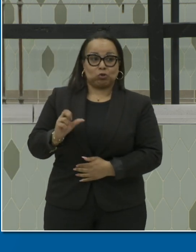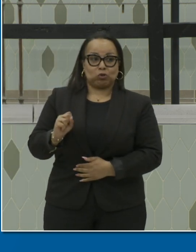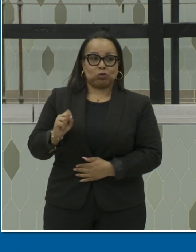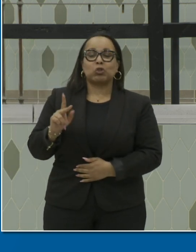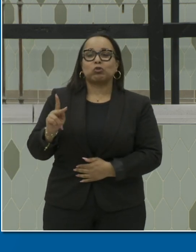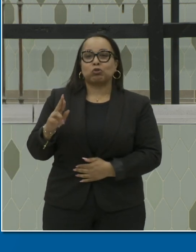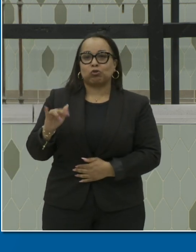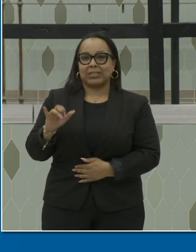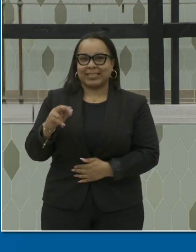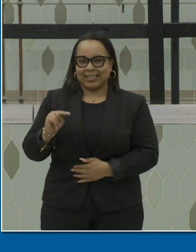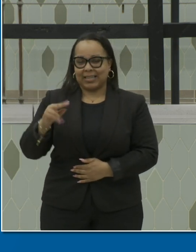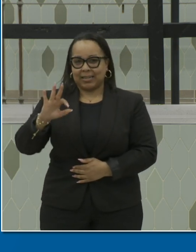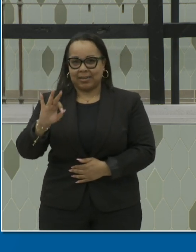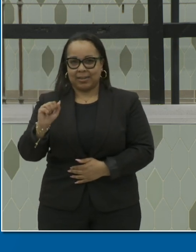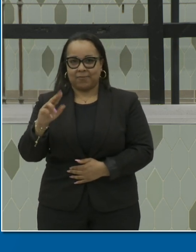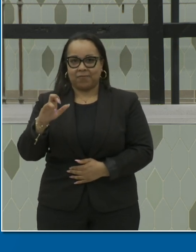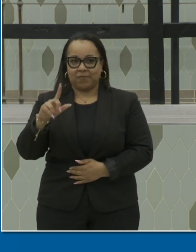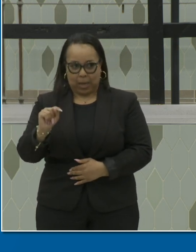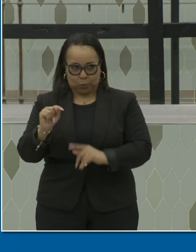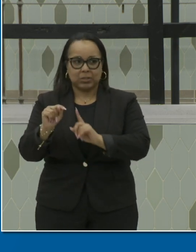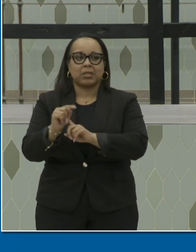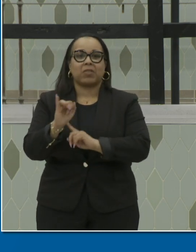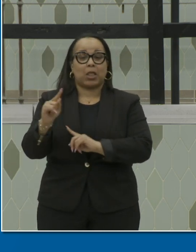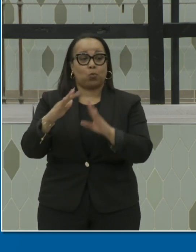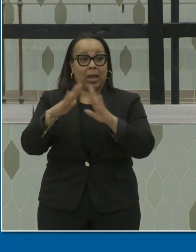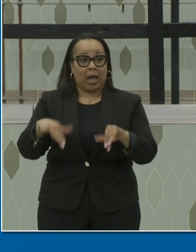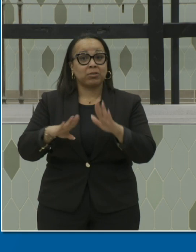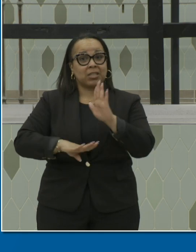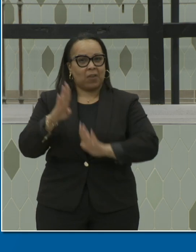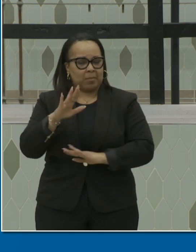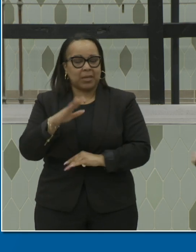the Illinois Housing Development Authority.